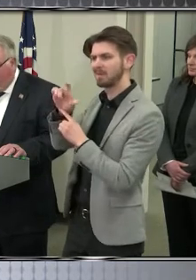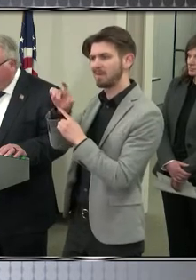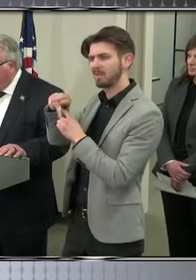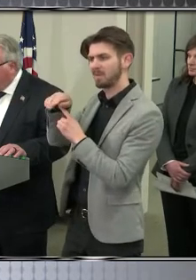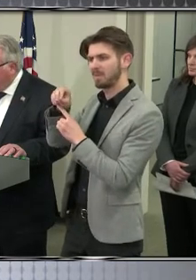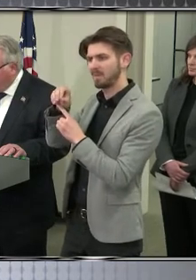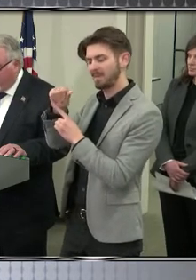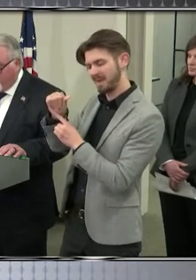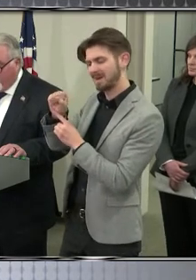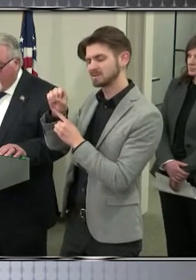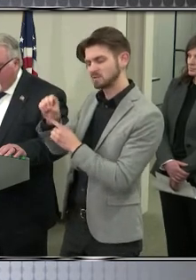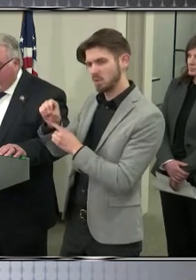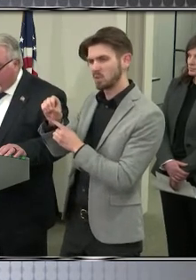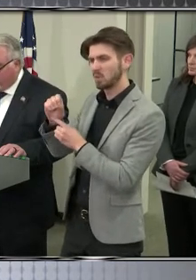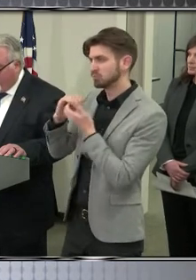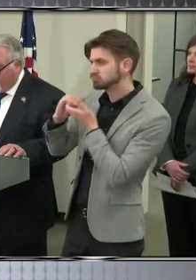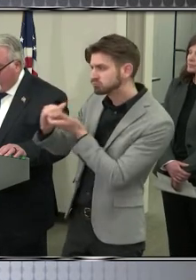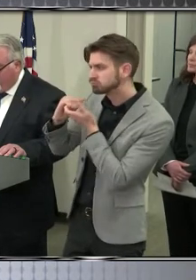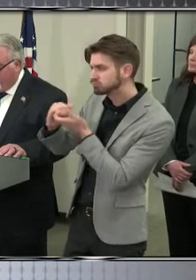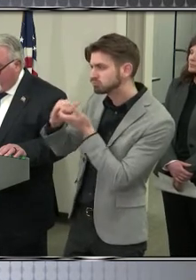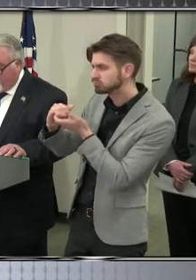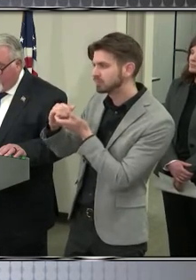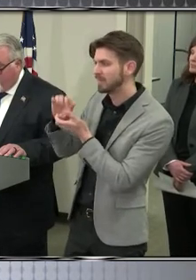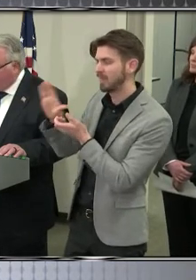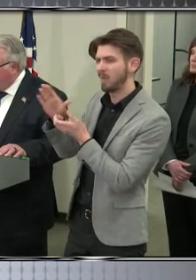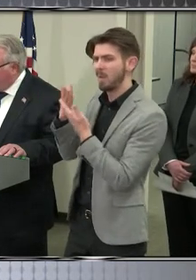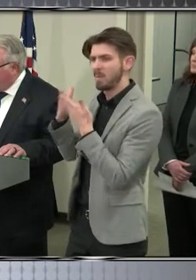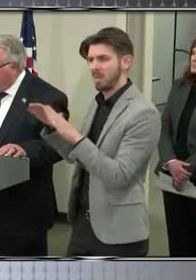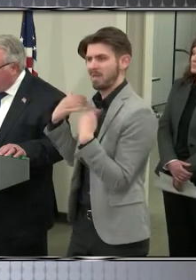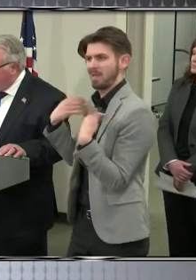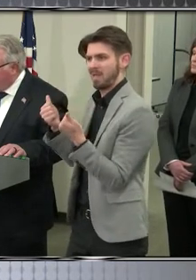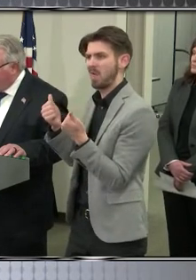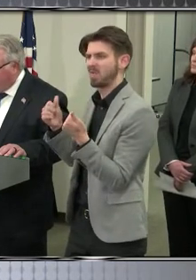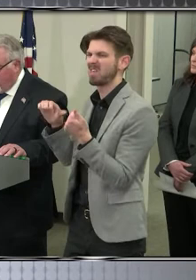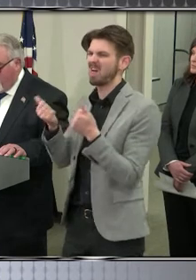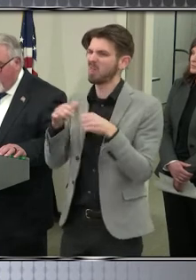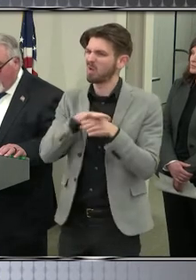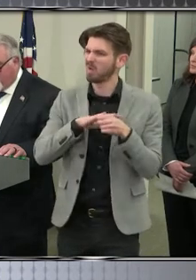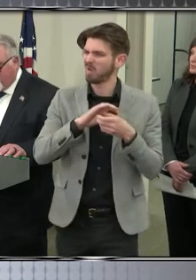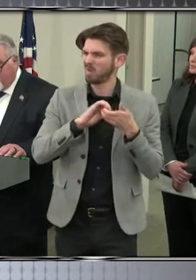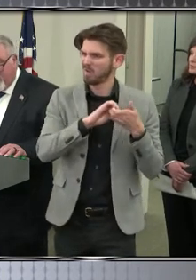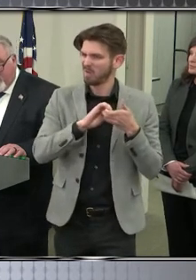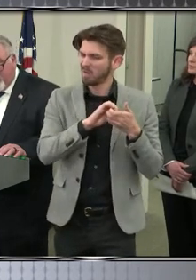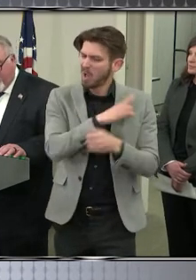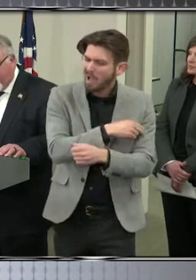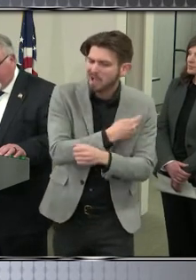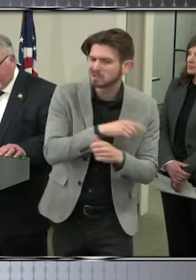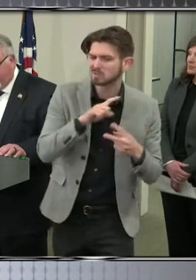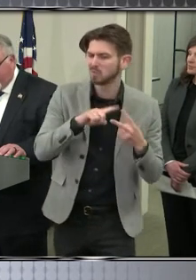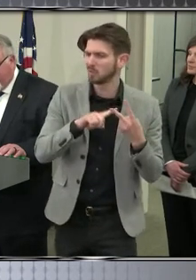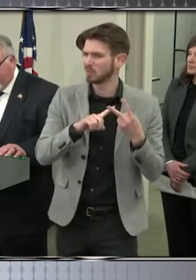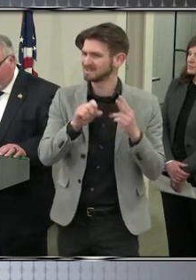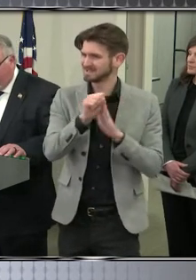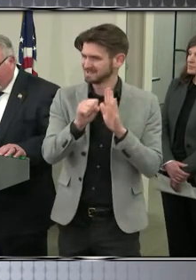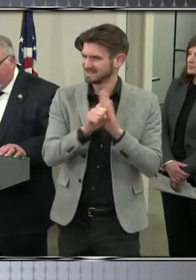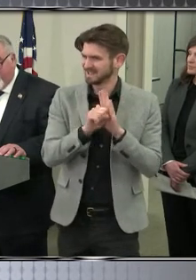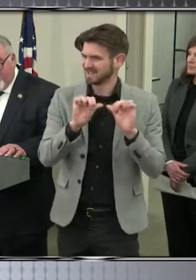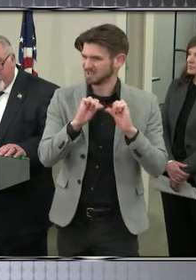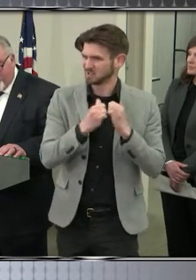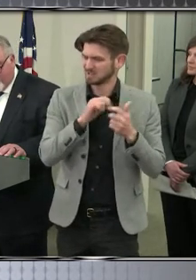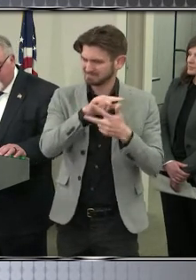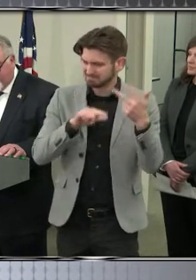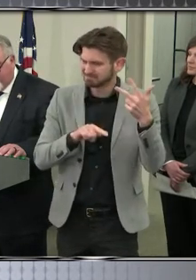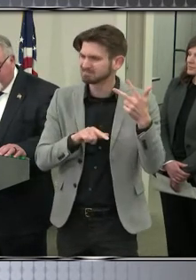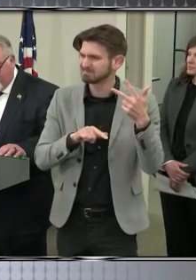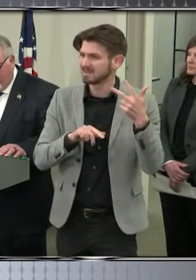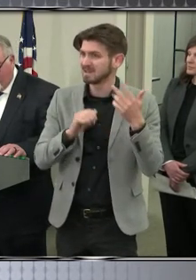We're coordinating closely with El Paso County Public Health and other local partners, hospitals, and state agencies to prevent the spread